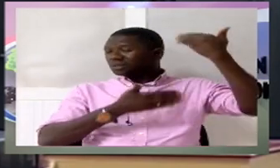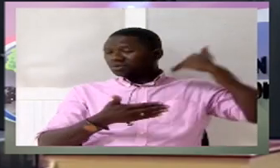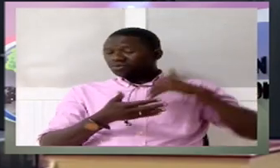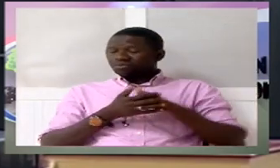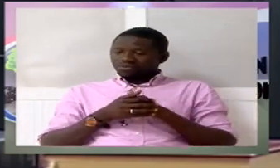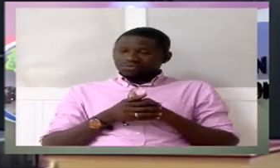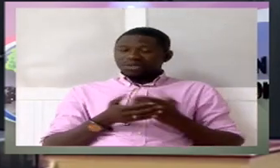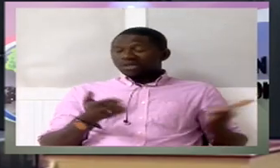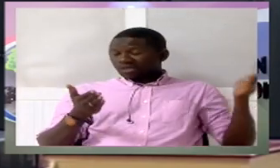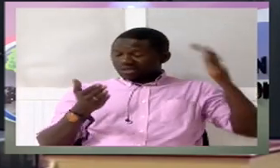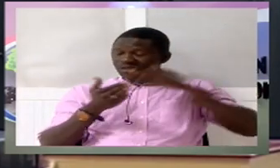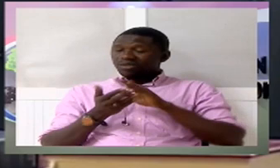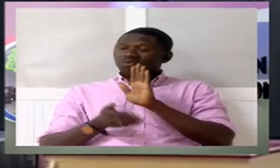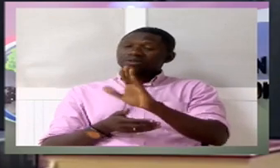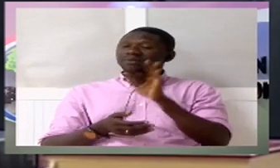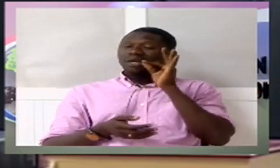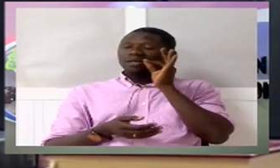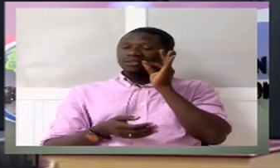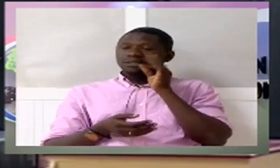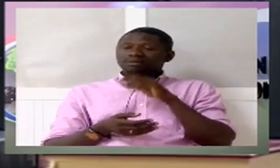ago, and still waiting for the reply.